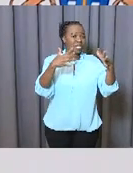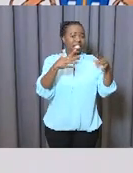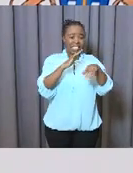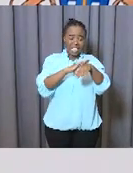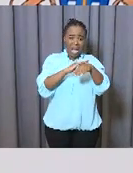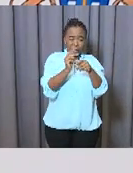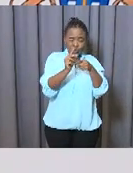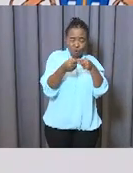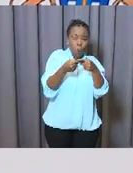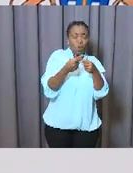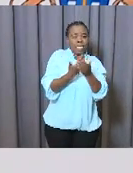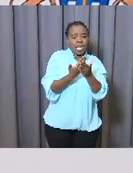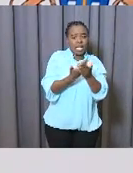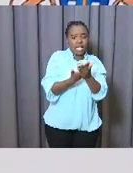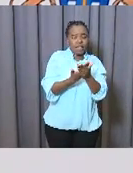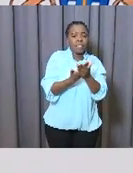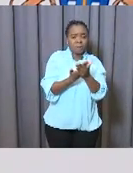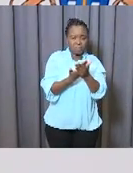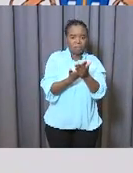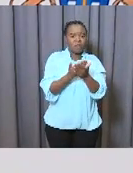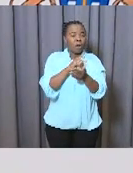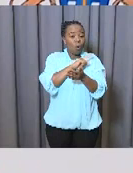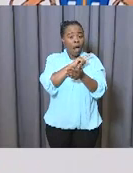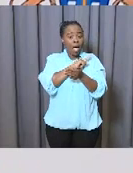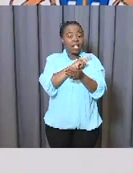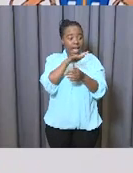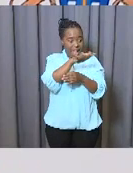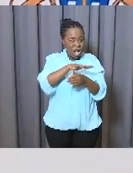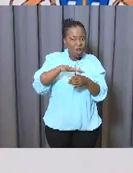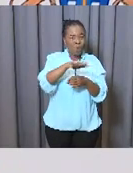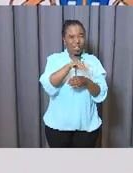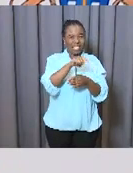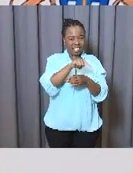of time, given the vulnerability of the area